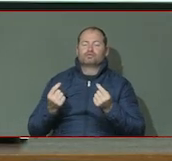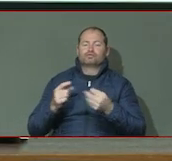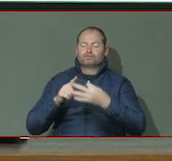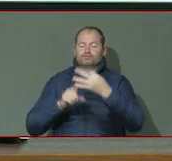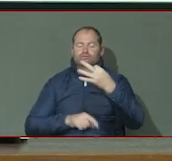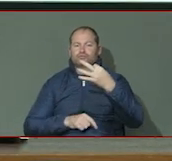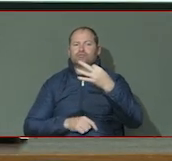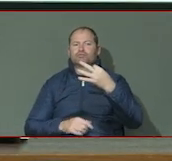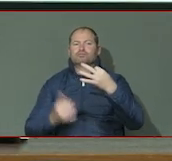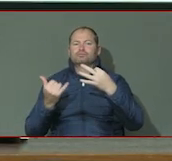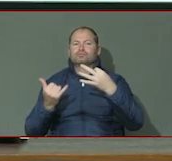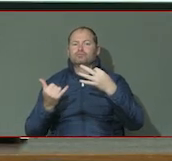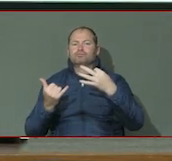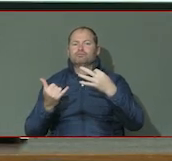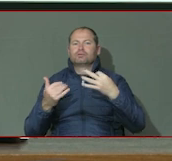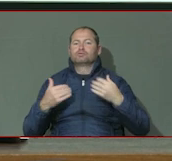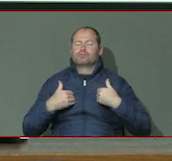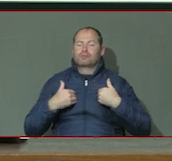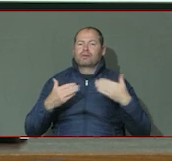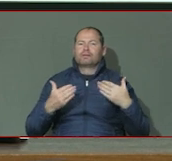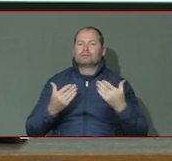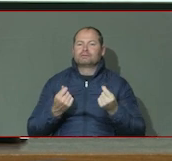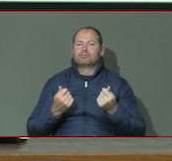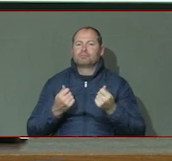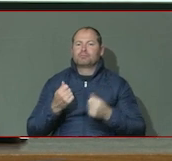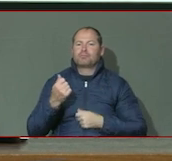change. So what is our cash at the beginning? If we look at our